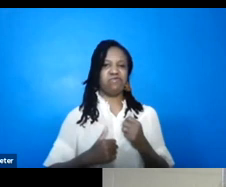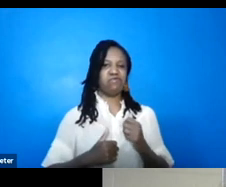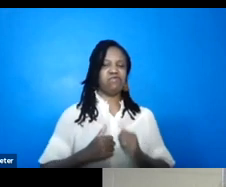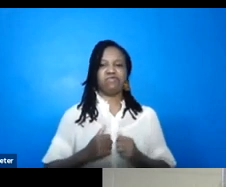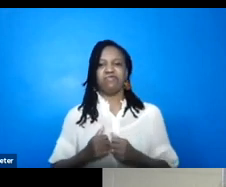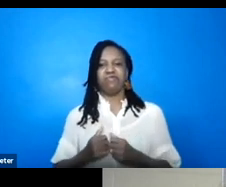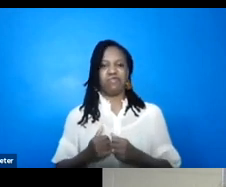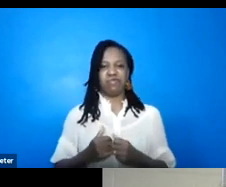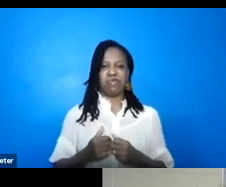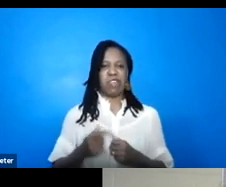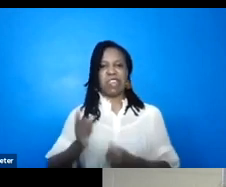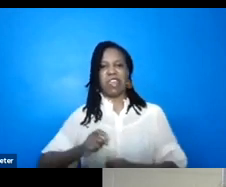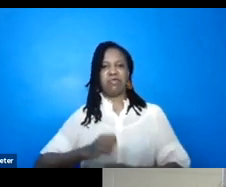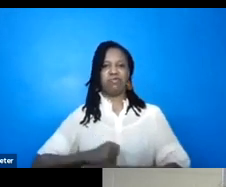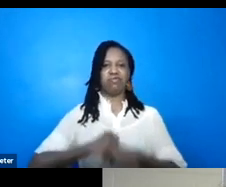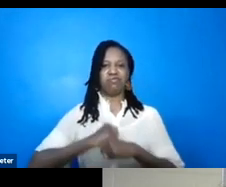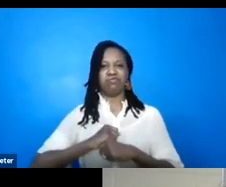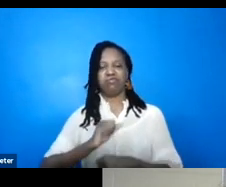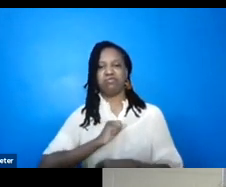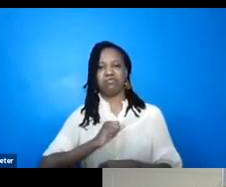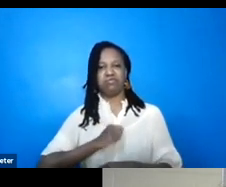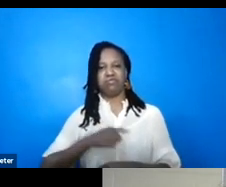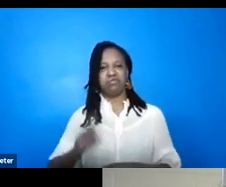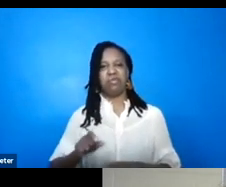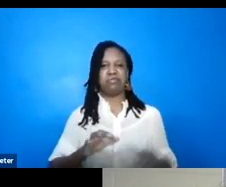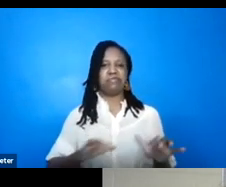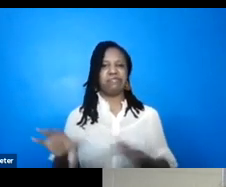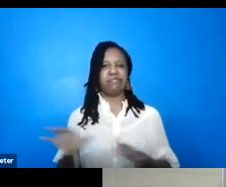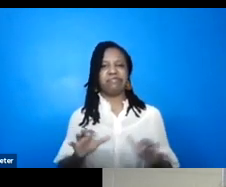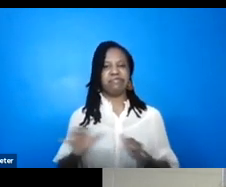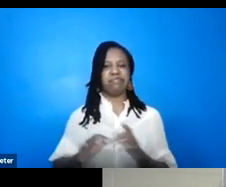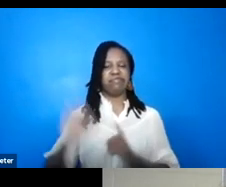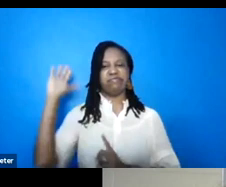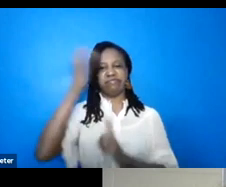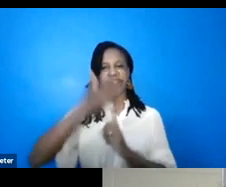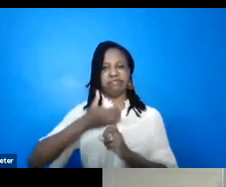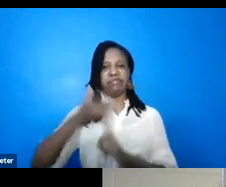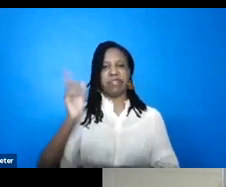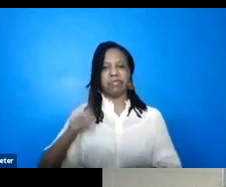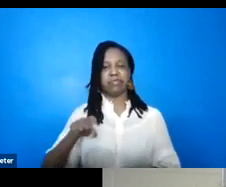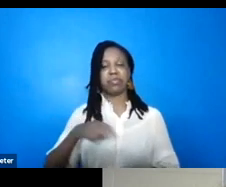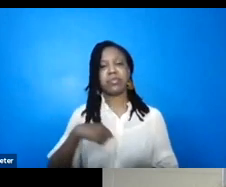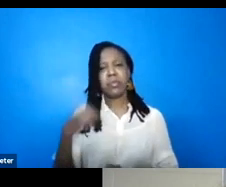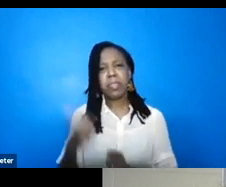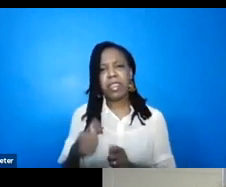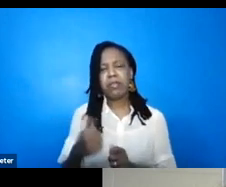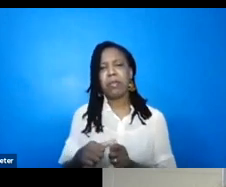have to do. And while I was in prison, I remember one of the prison chaplains gave me a book called The Wounded Boy. It was